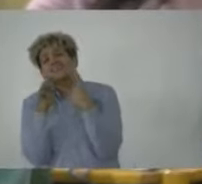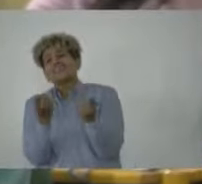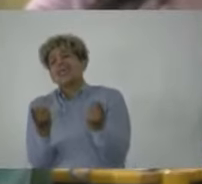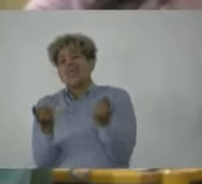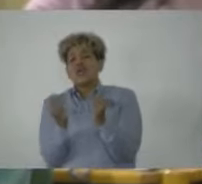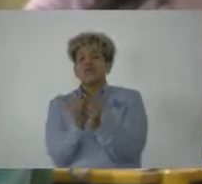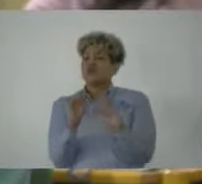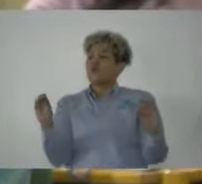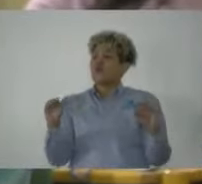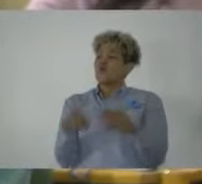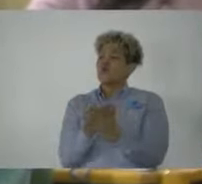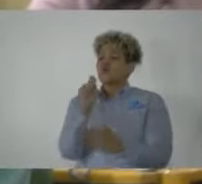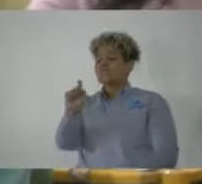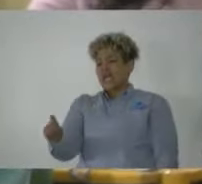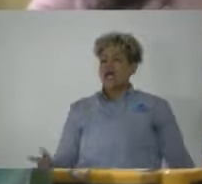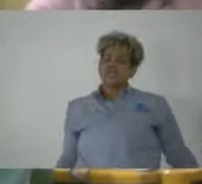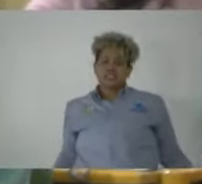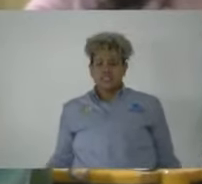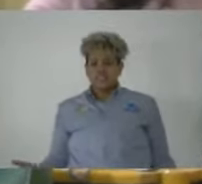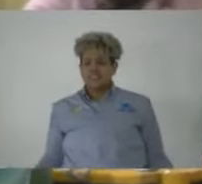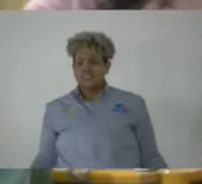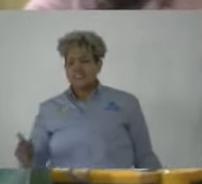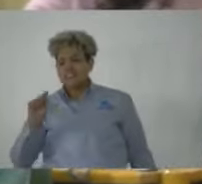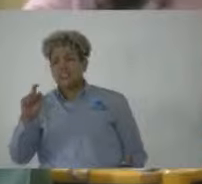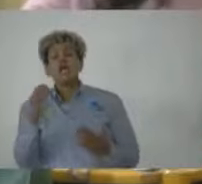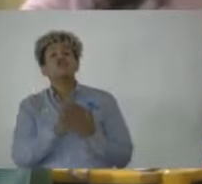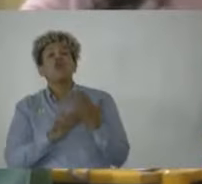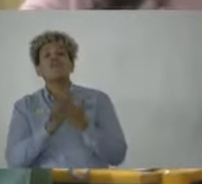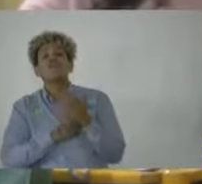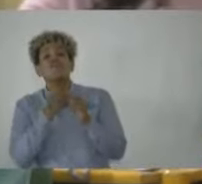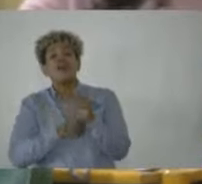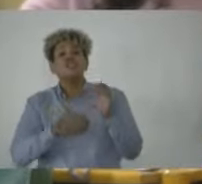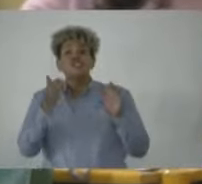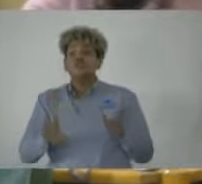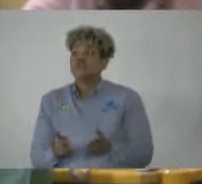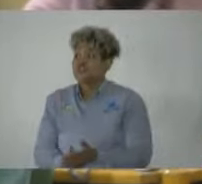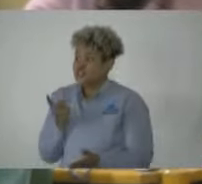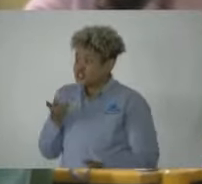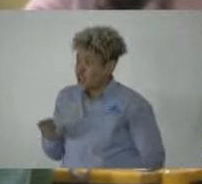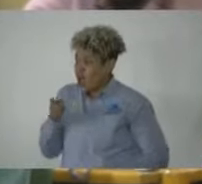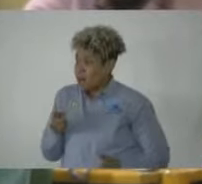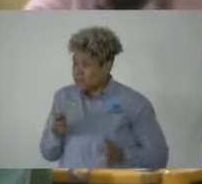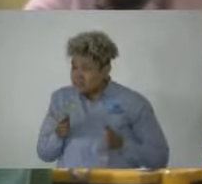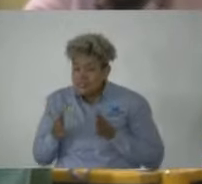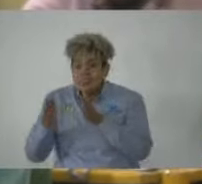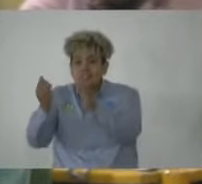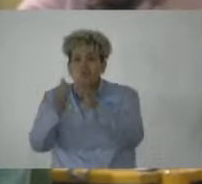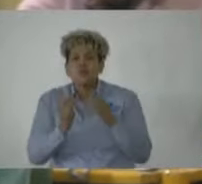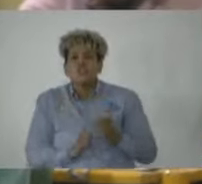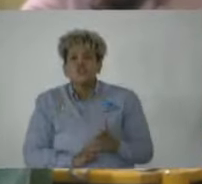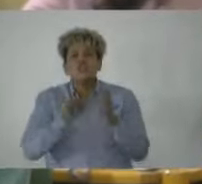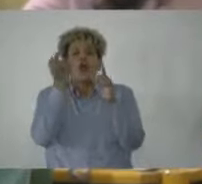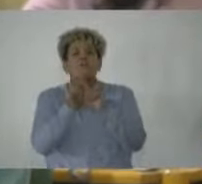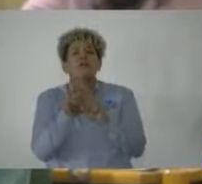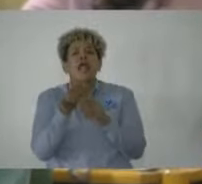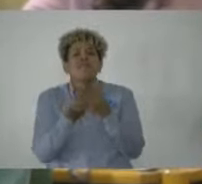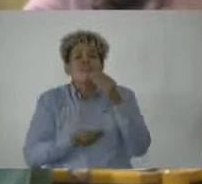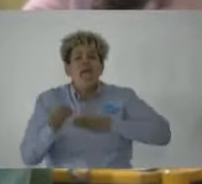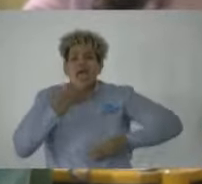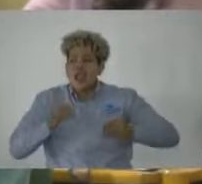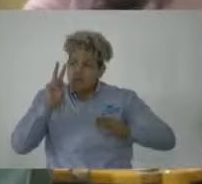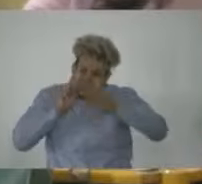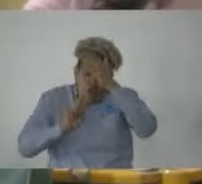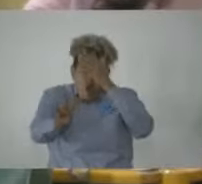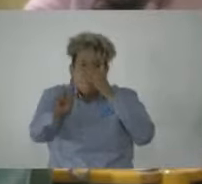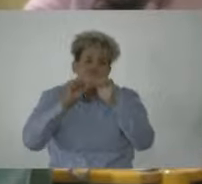no new taxes, tax revenues per person doubles along with the doubling of economic output